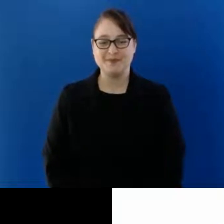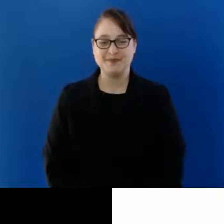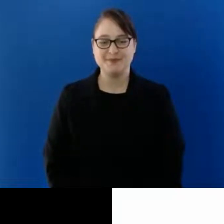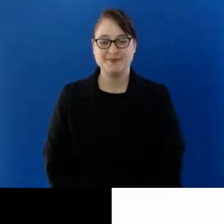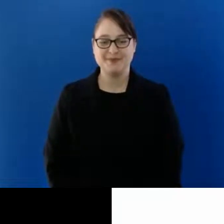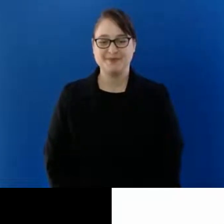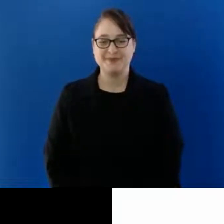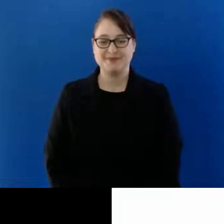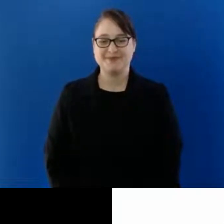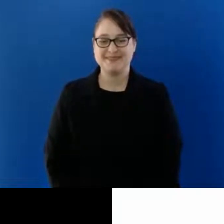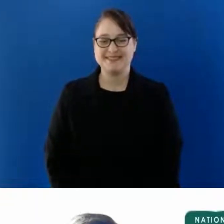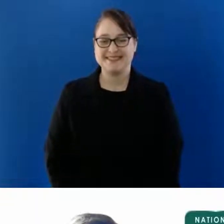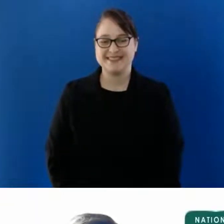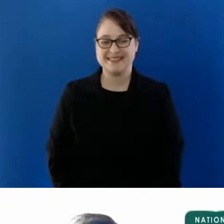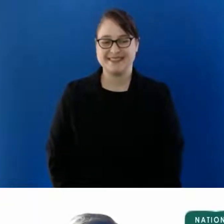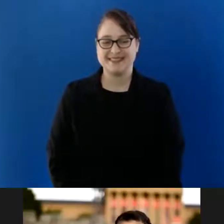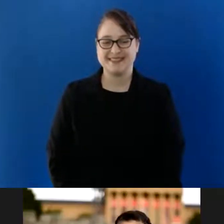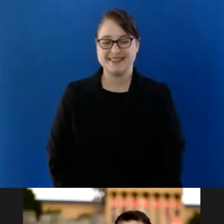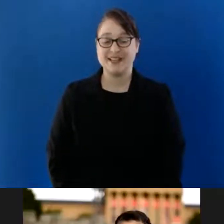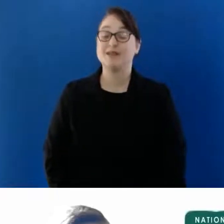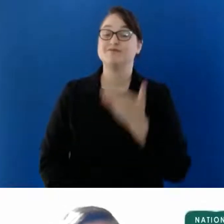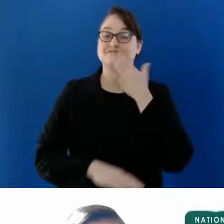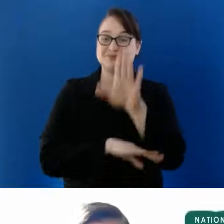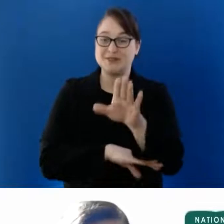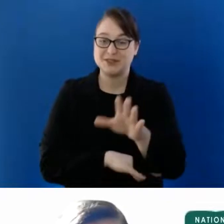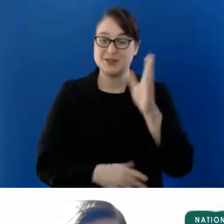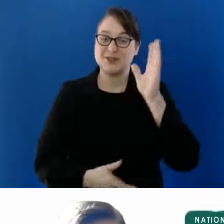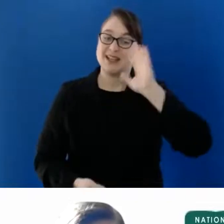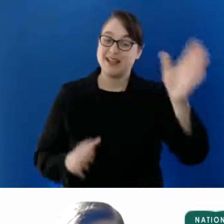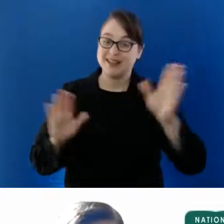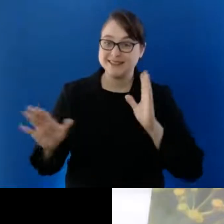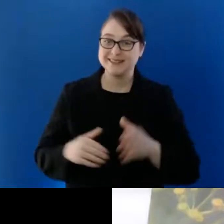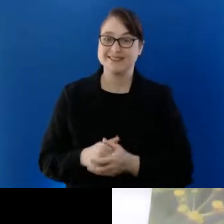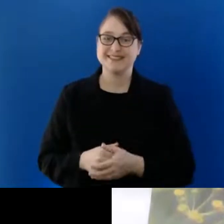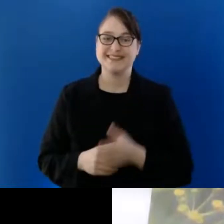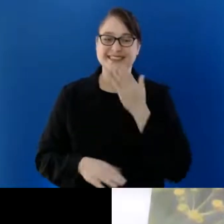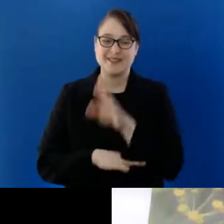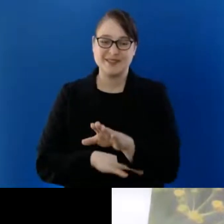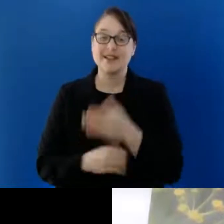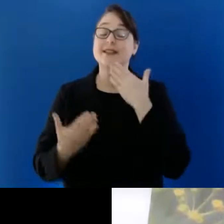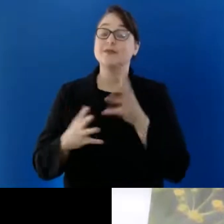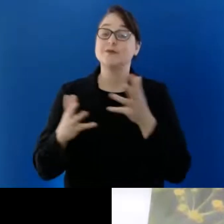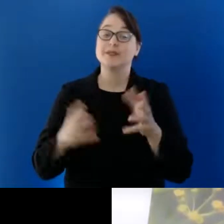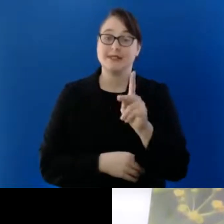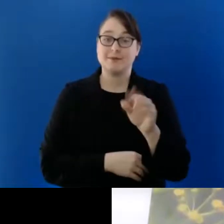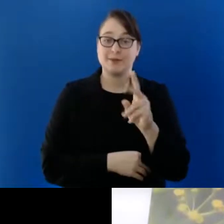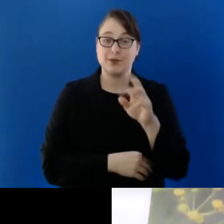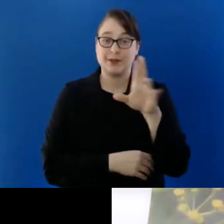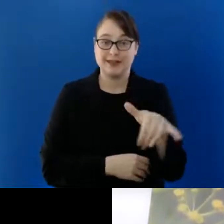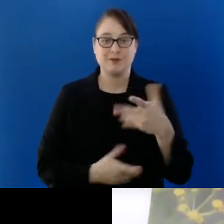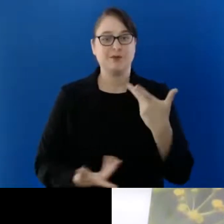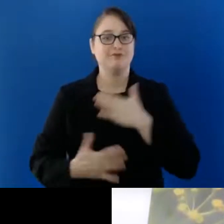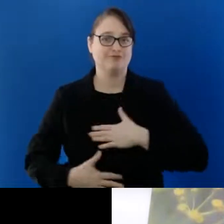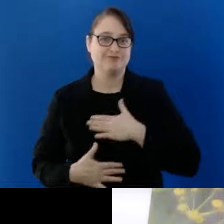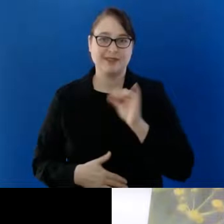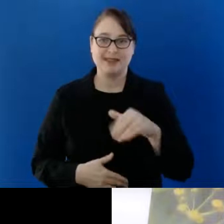I think I'm here. Yeah. So, Good afternoon. Hi. good afternoon. Thank you so much, Kimberly. We really appreciate the introduction